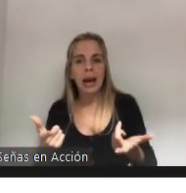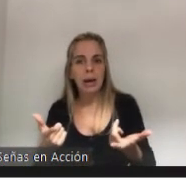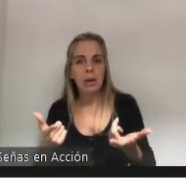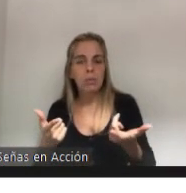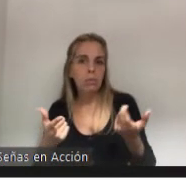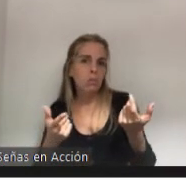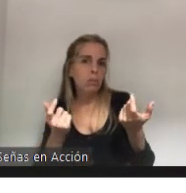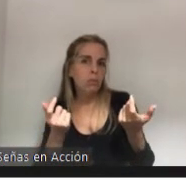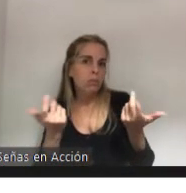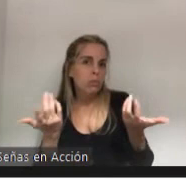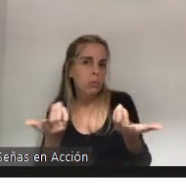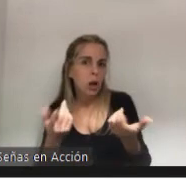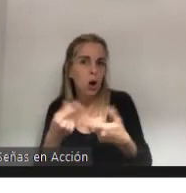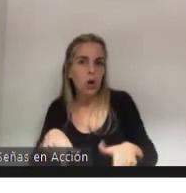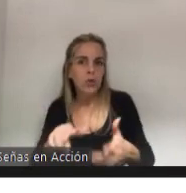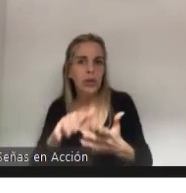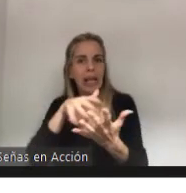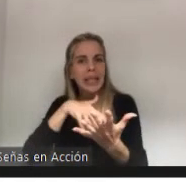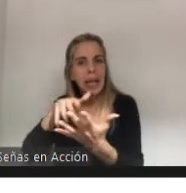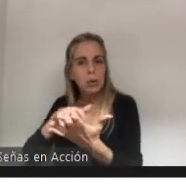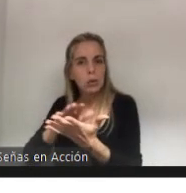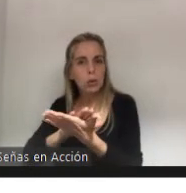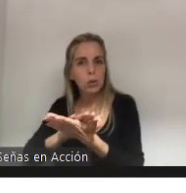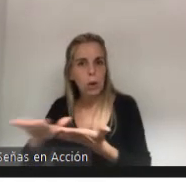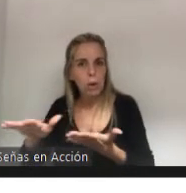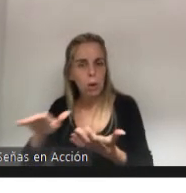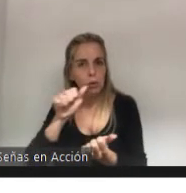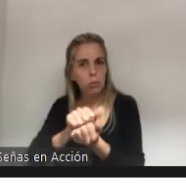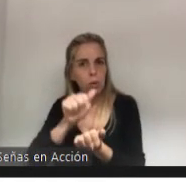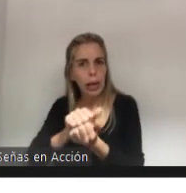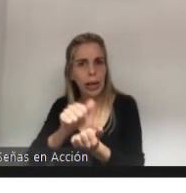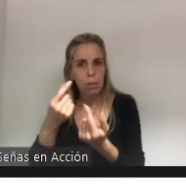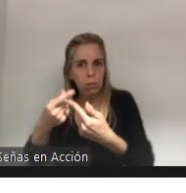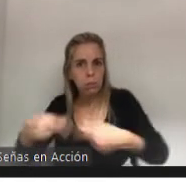to bring about light.